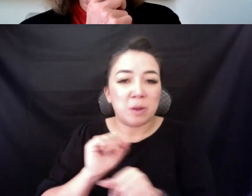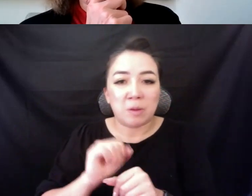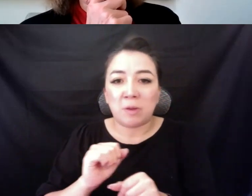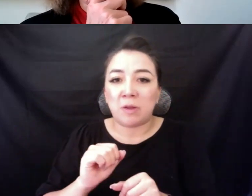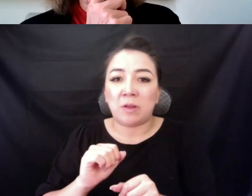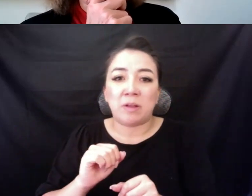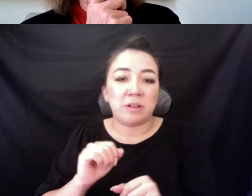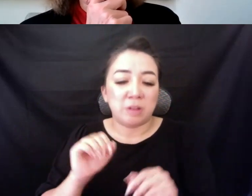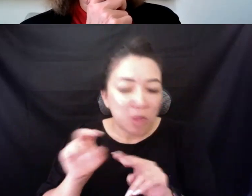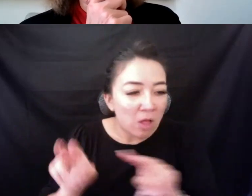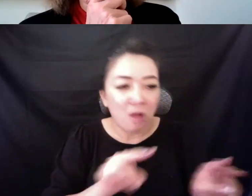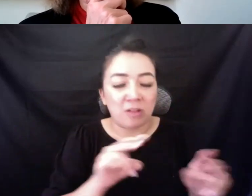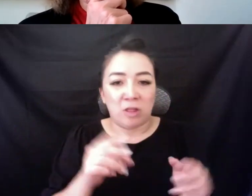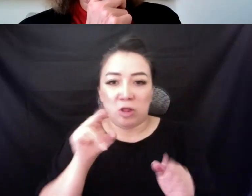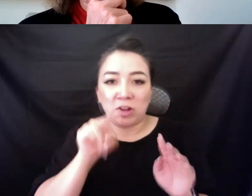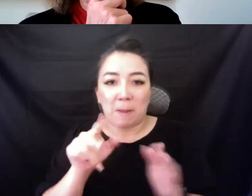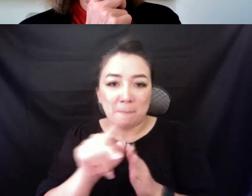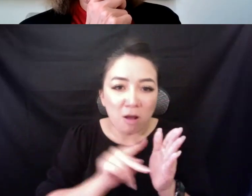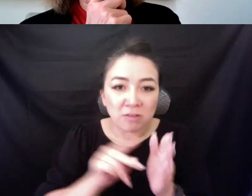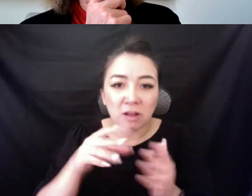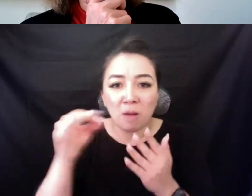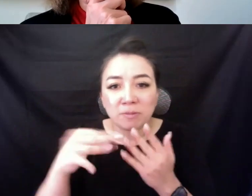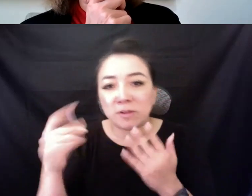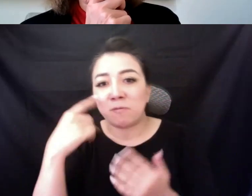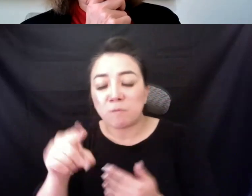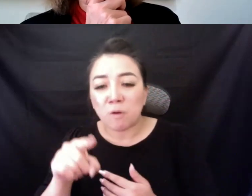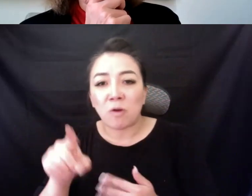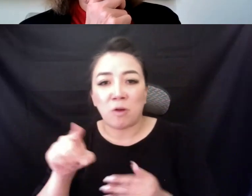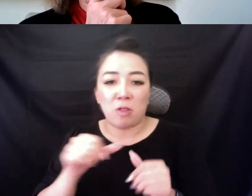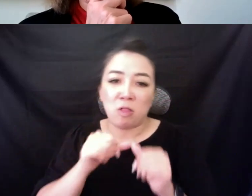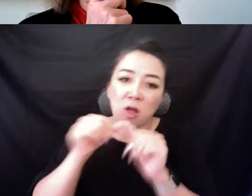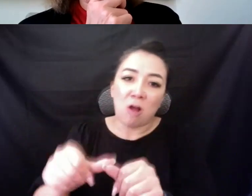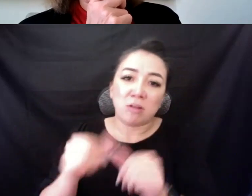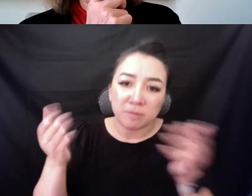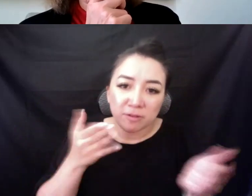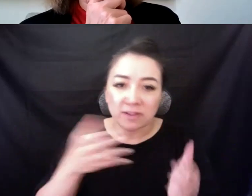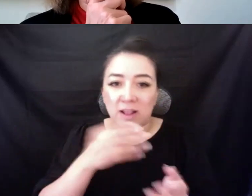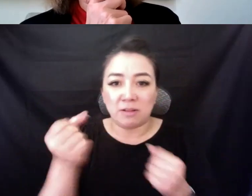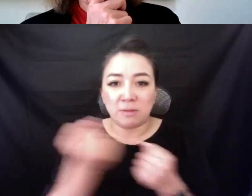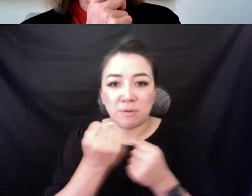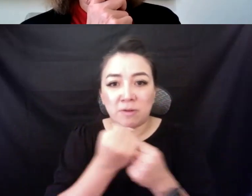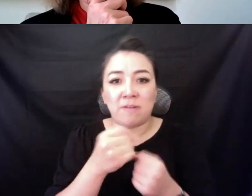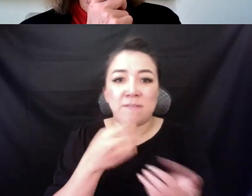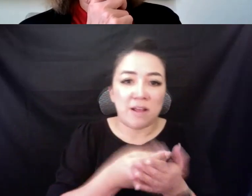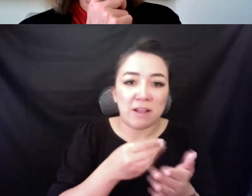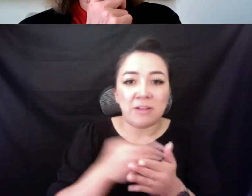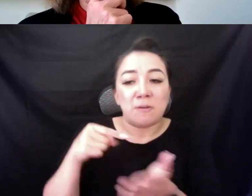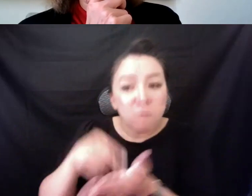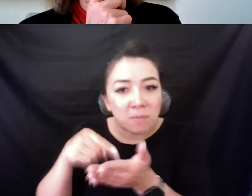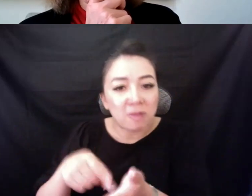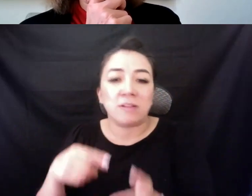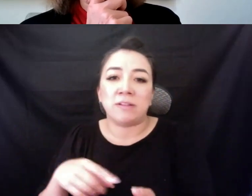to look at policy options for long-term services and supports financing and affordability. It's kind